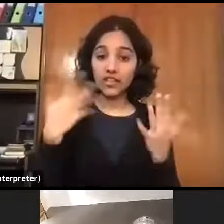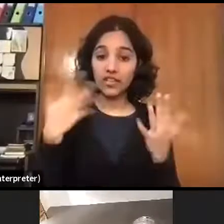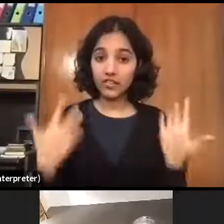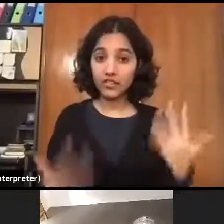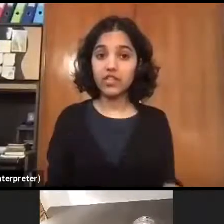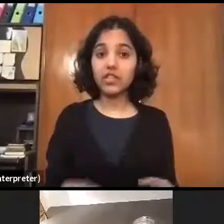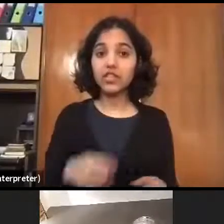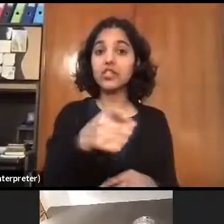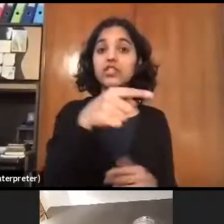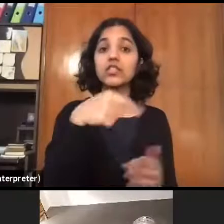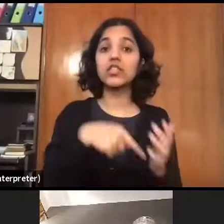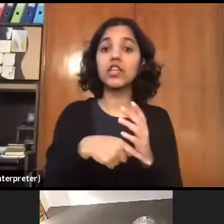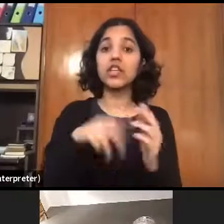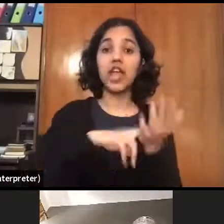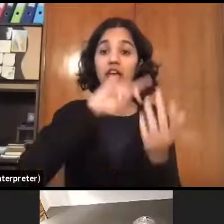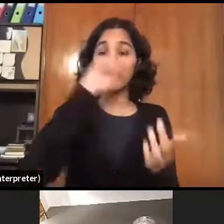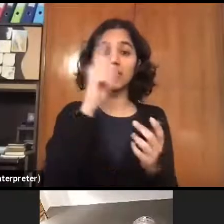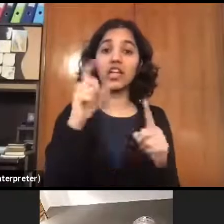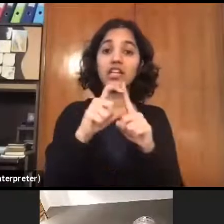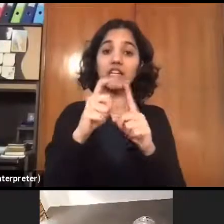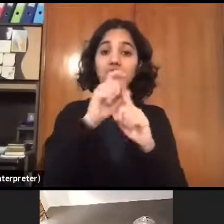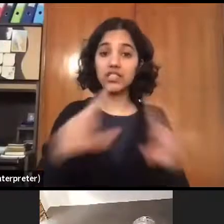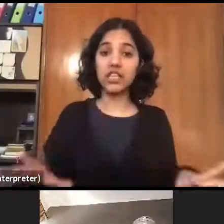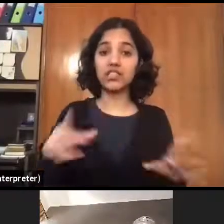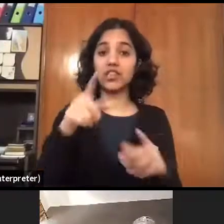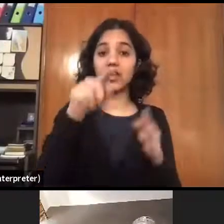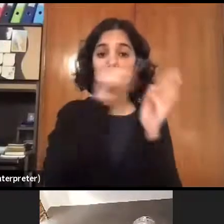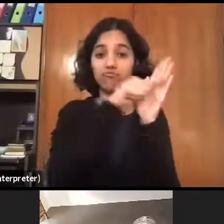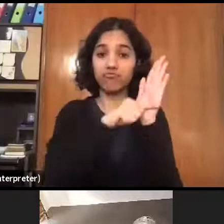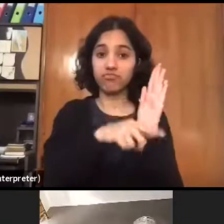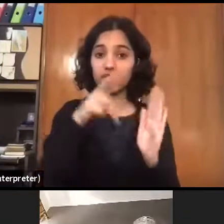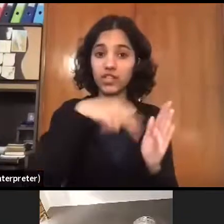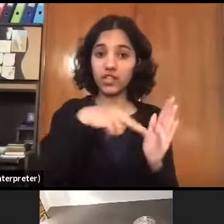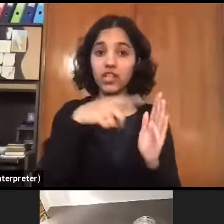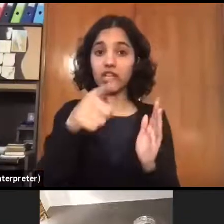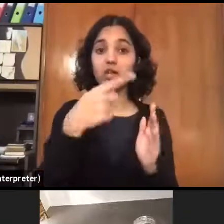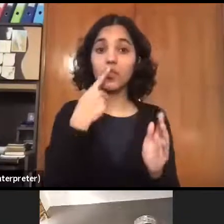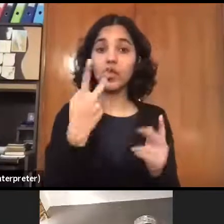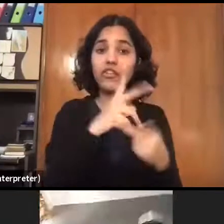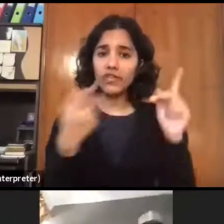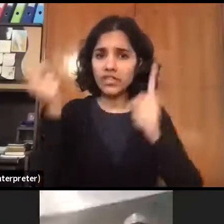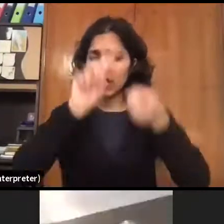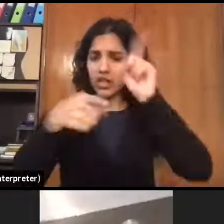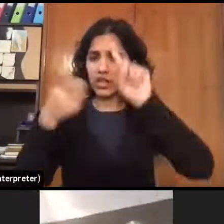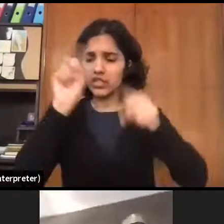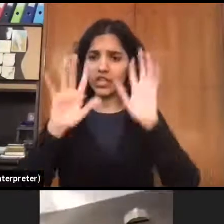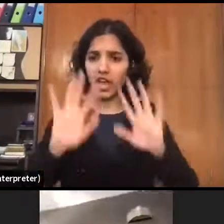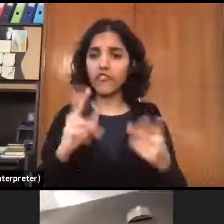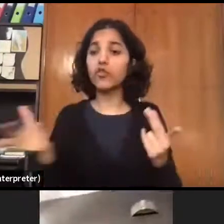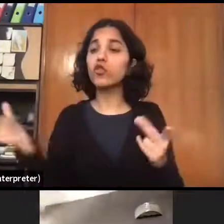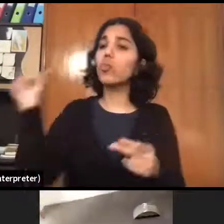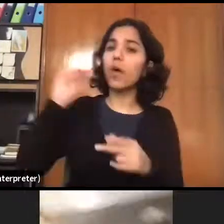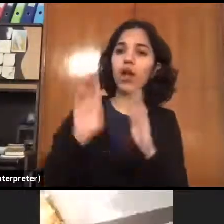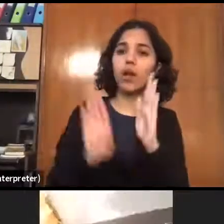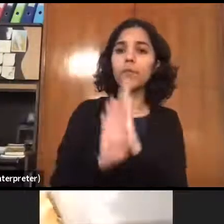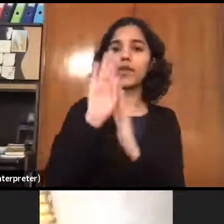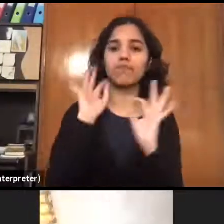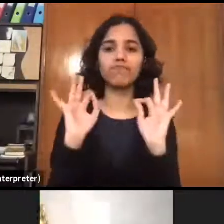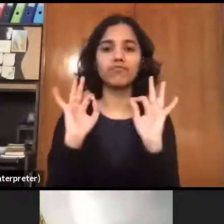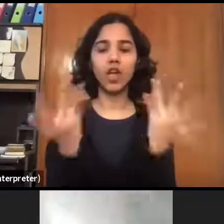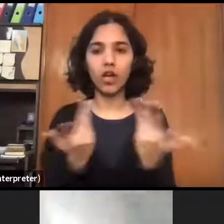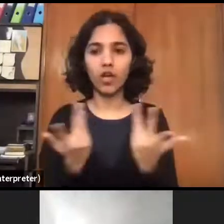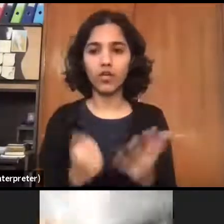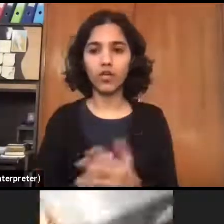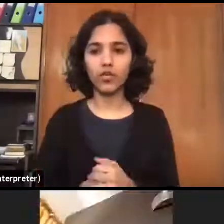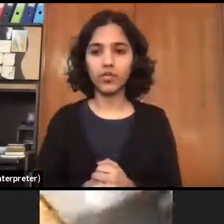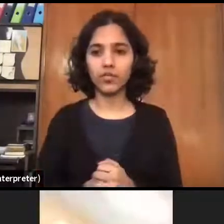Guidelines, they are in line with this paradigm shift of strategies on Build Back Better. So I think